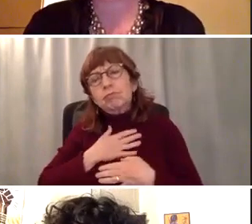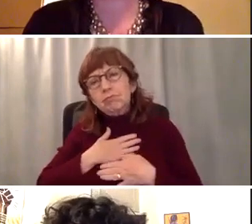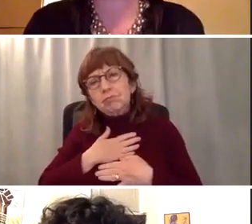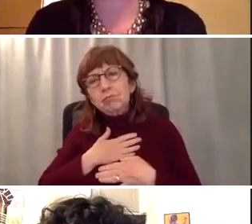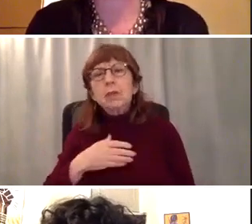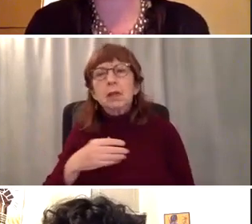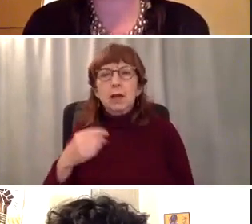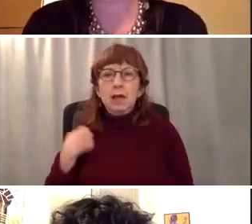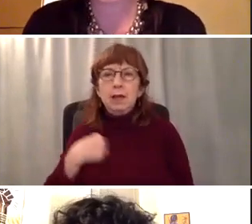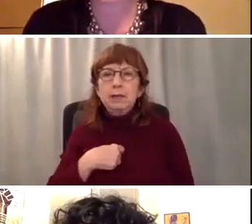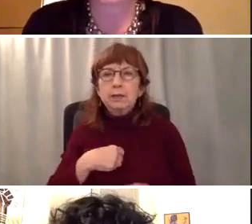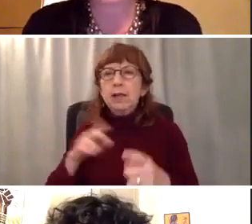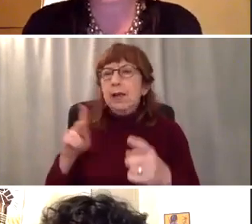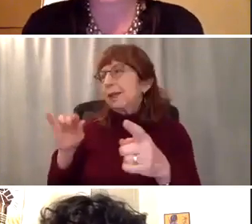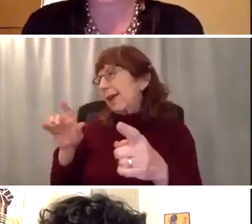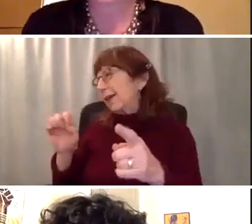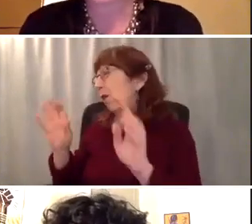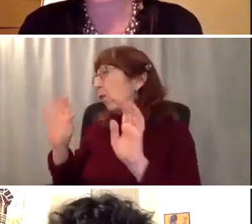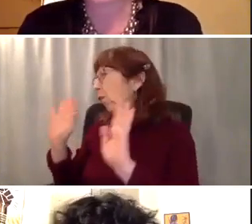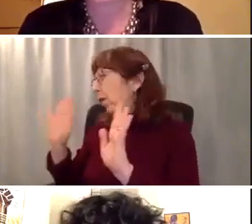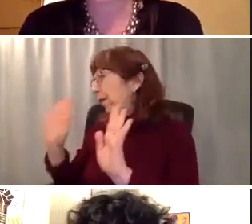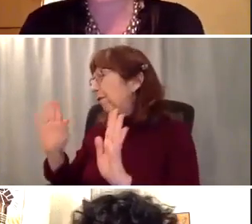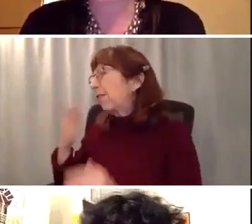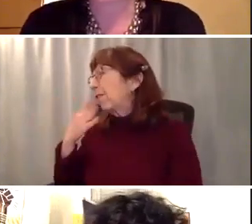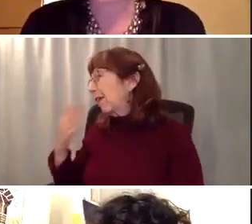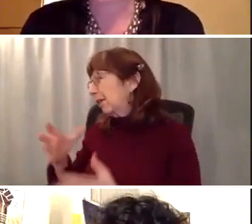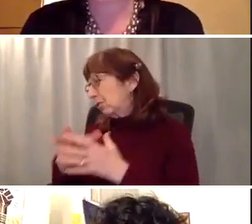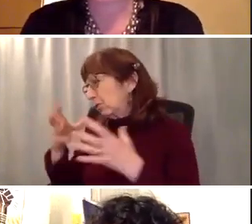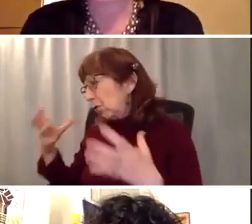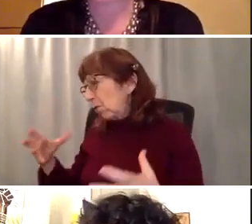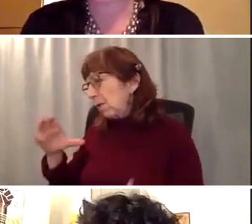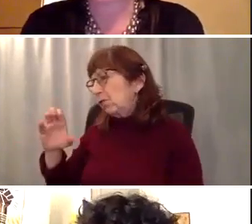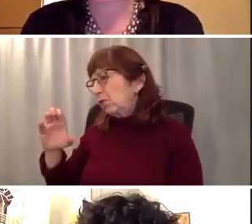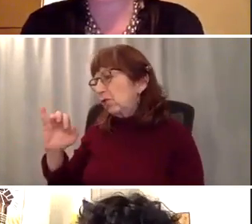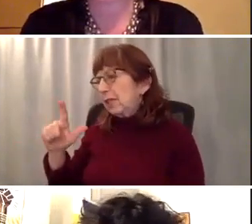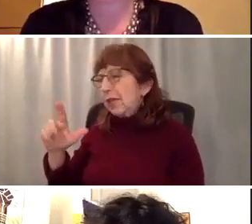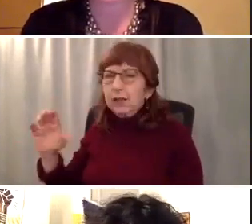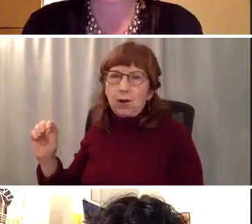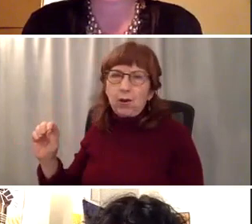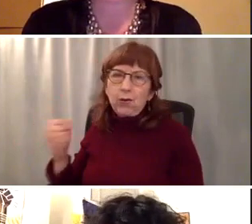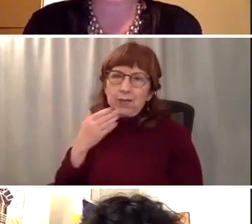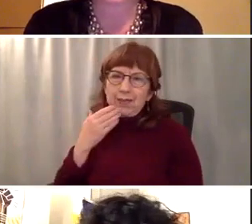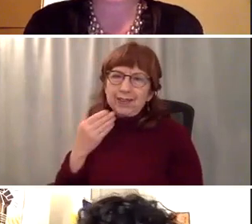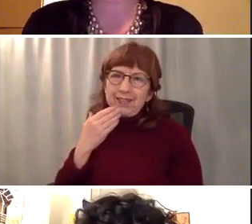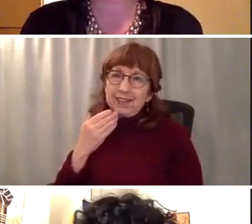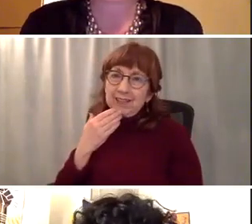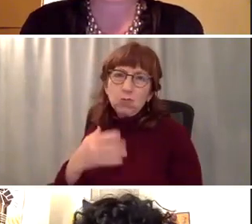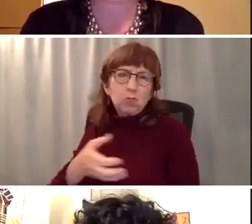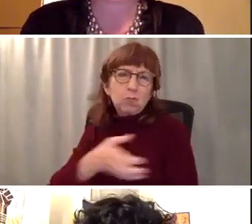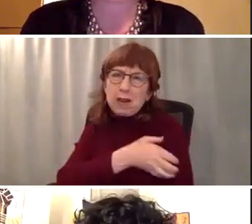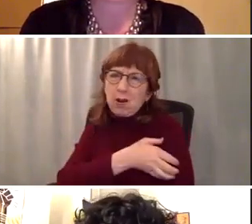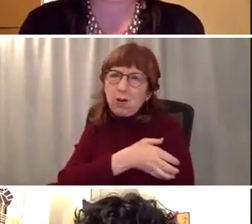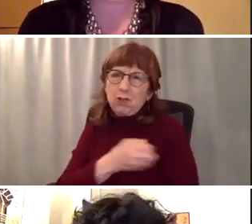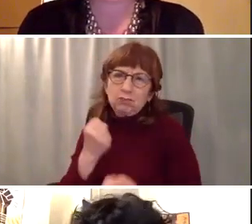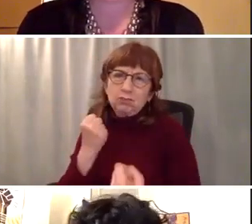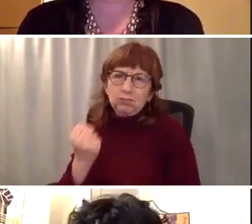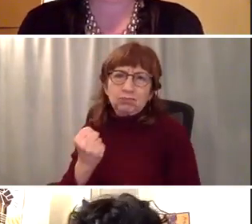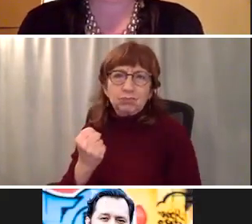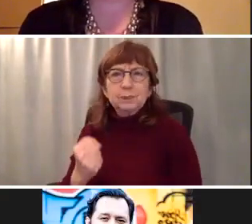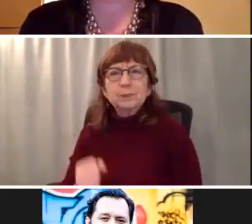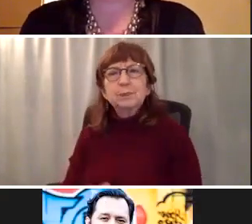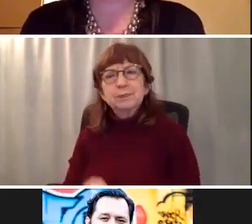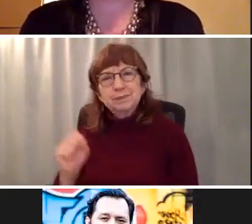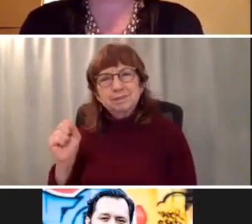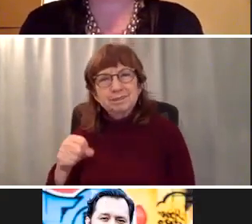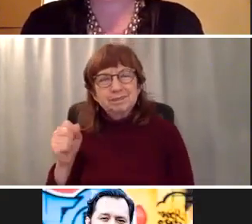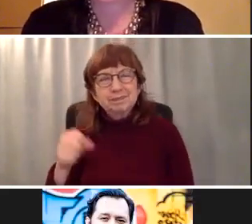Wow, wonderful. Thank you so much, Cielo. Thank you, thank you. Powerful, powerful.